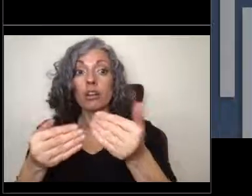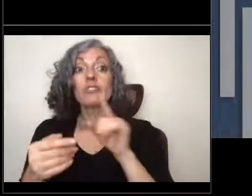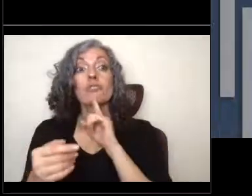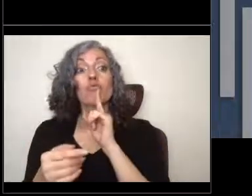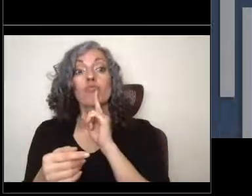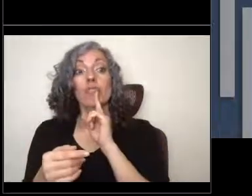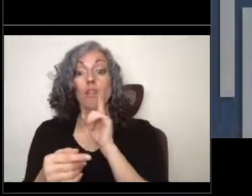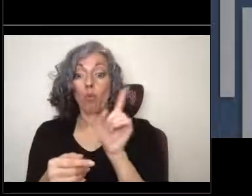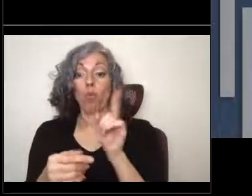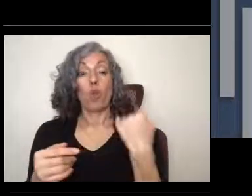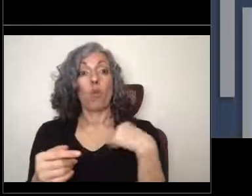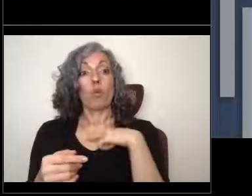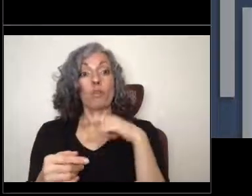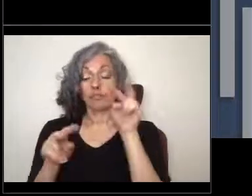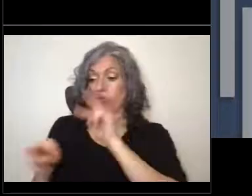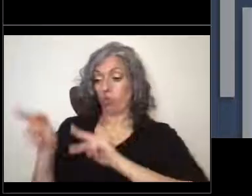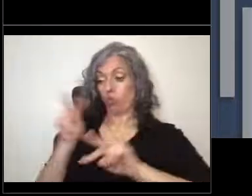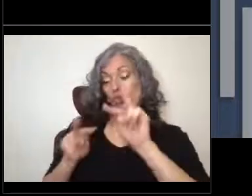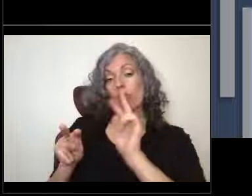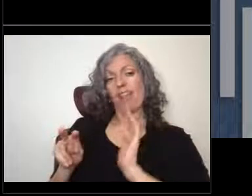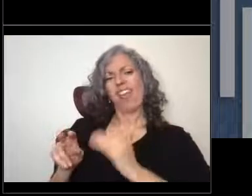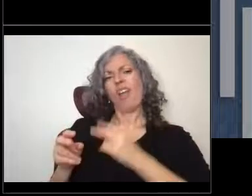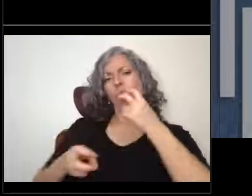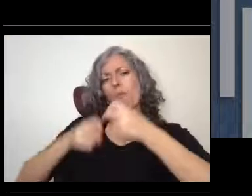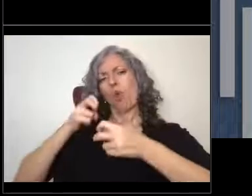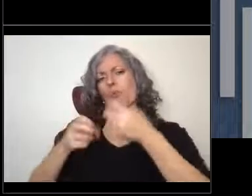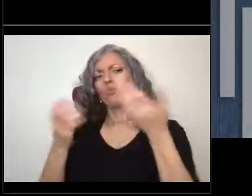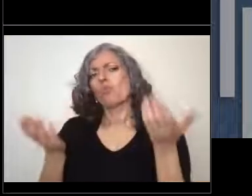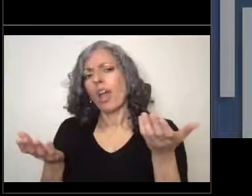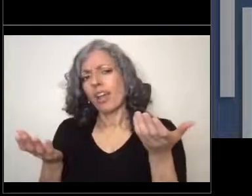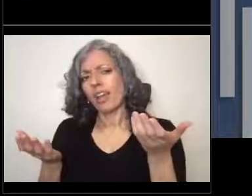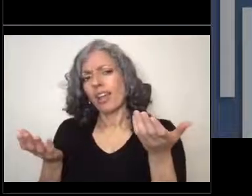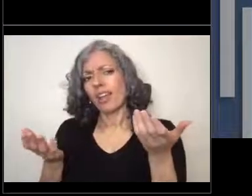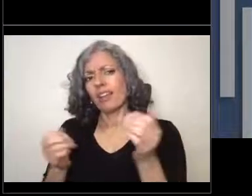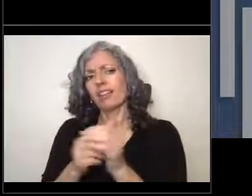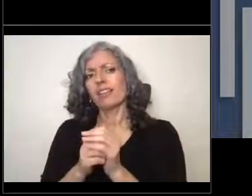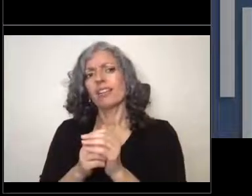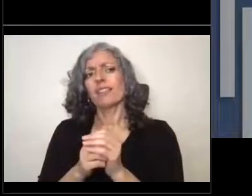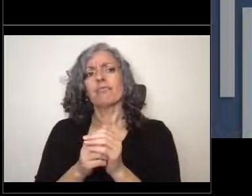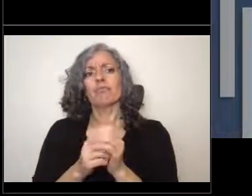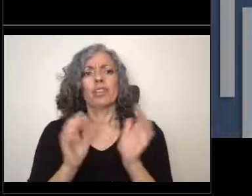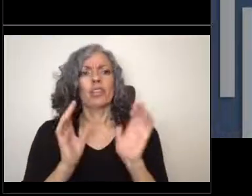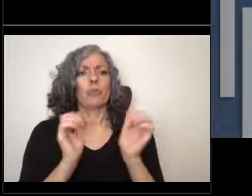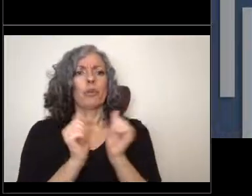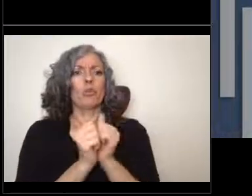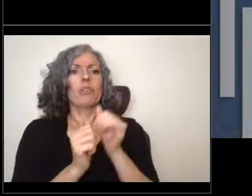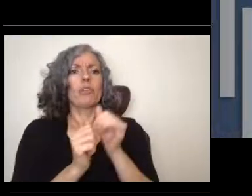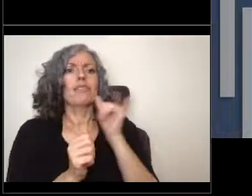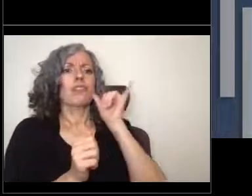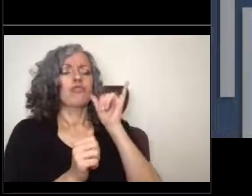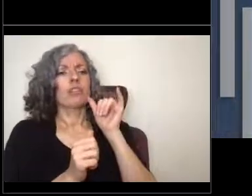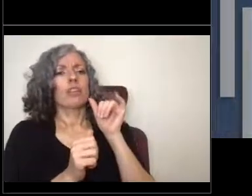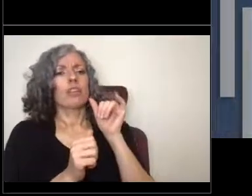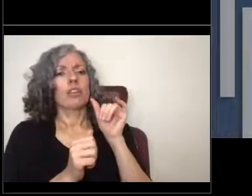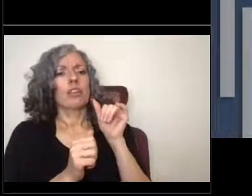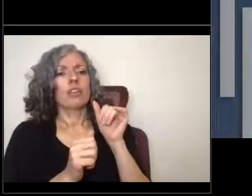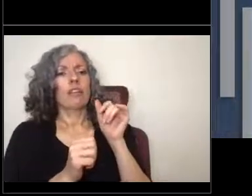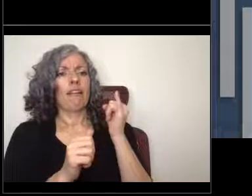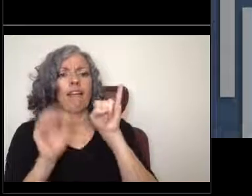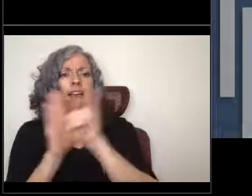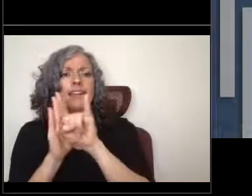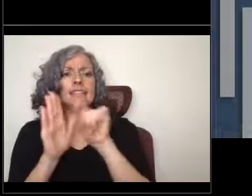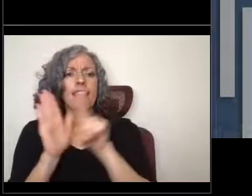we need to look at what are our problems, not unlike what Secretary Omashakan mentioned yesterday about talking about identifying where we